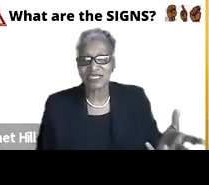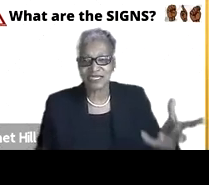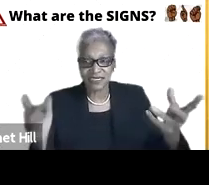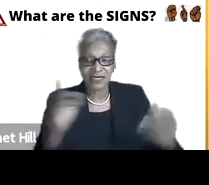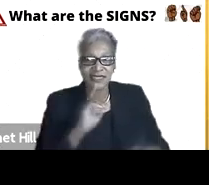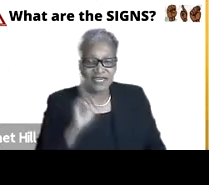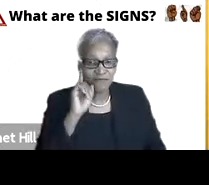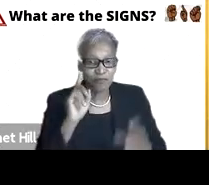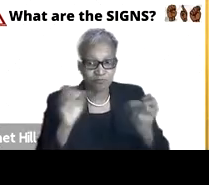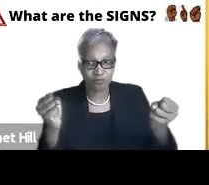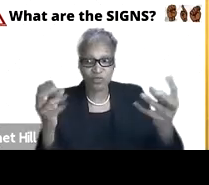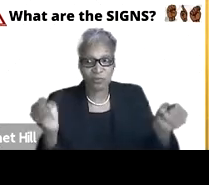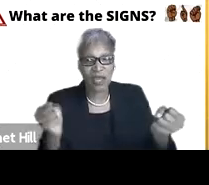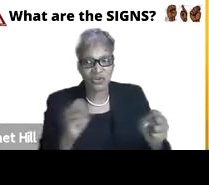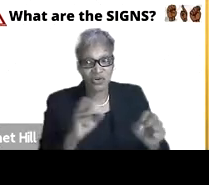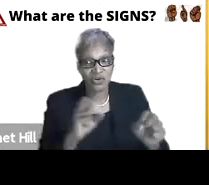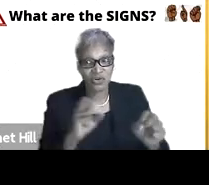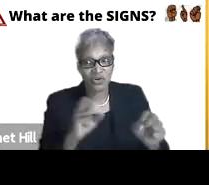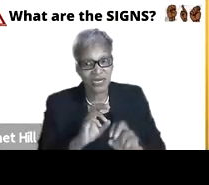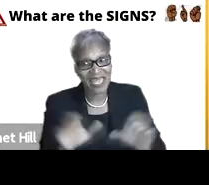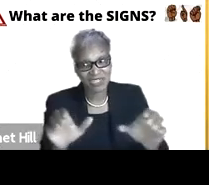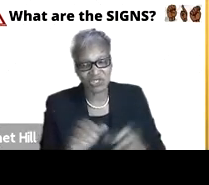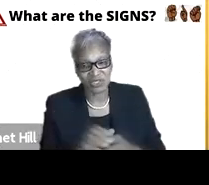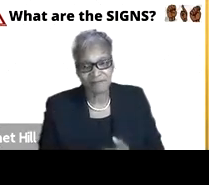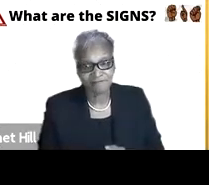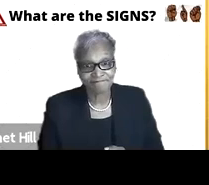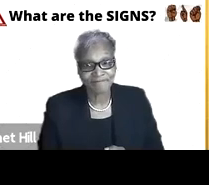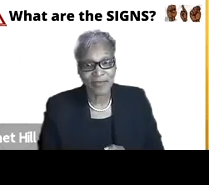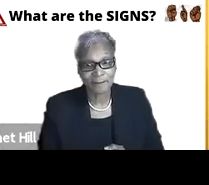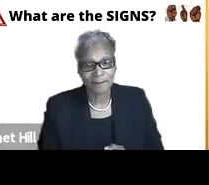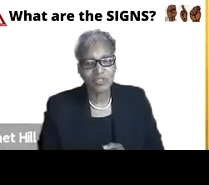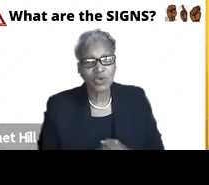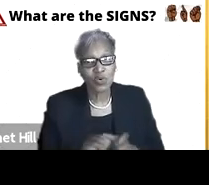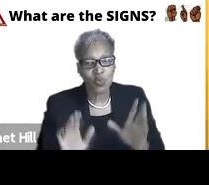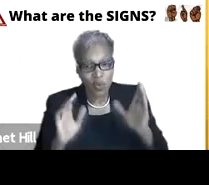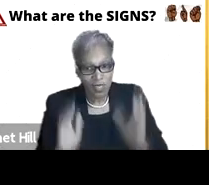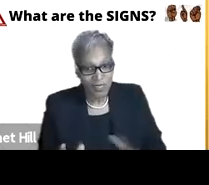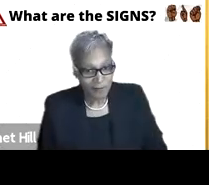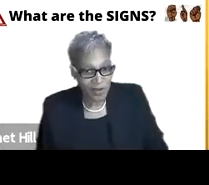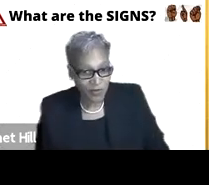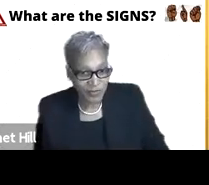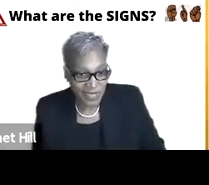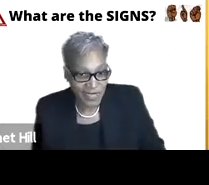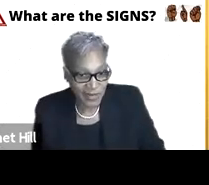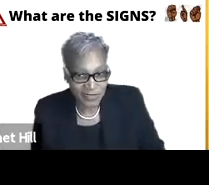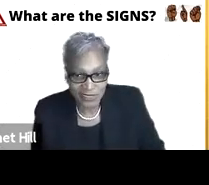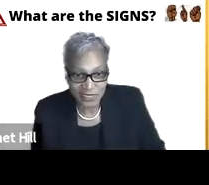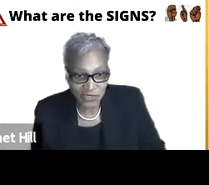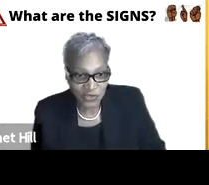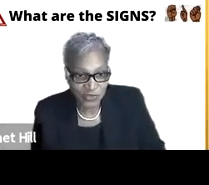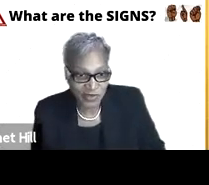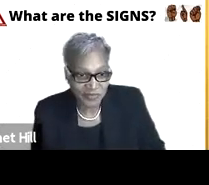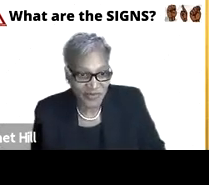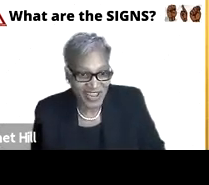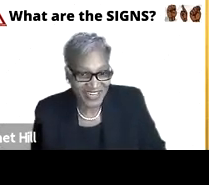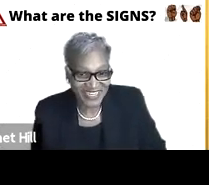actually see a deaf responder in action. Yep. So bear with me and I'm going to